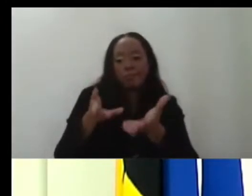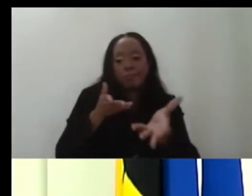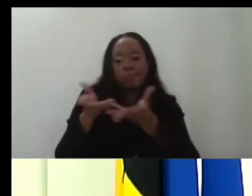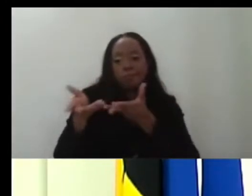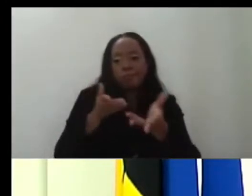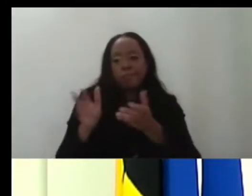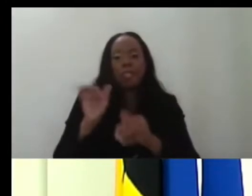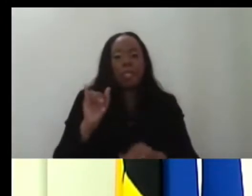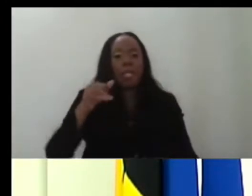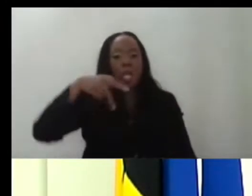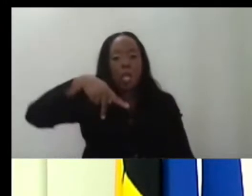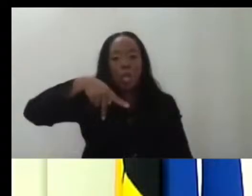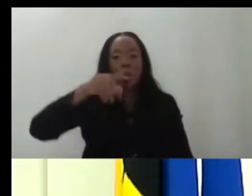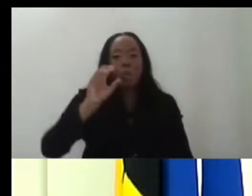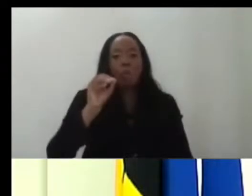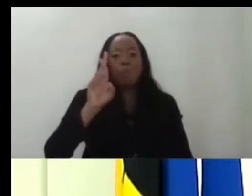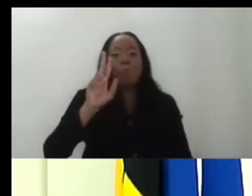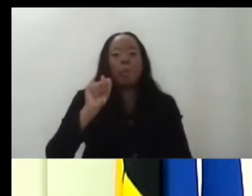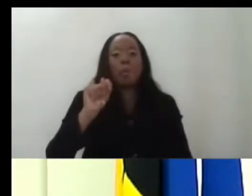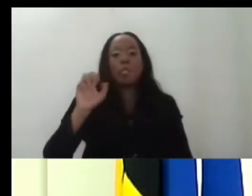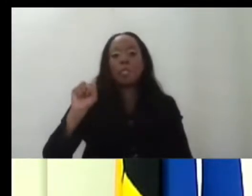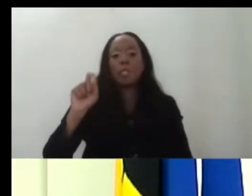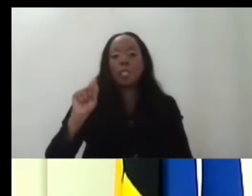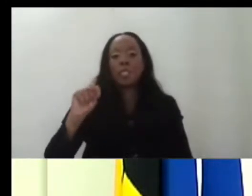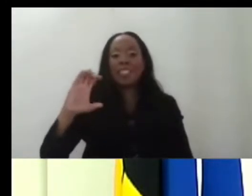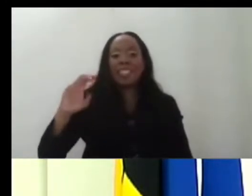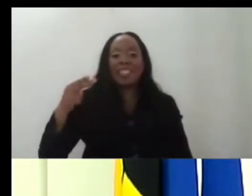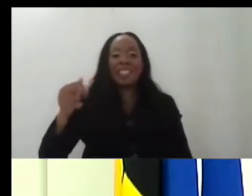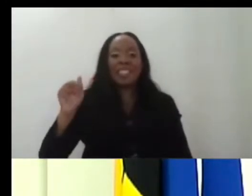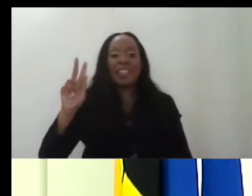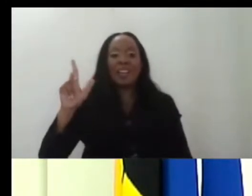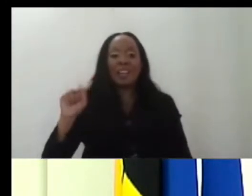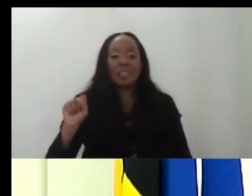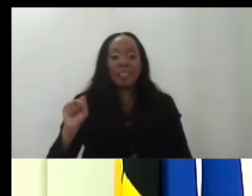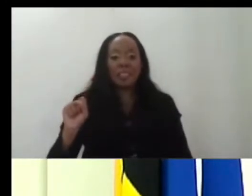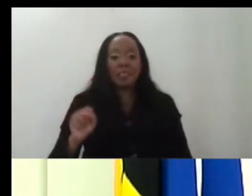Port St. Charles and Port Ferdinand